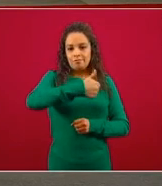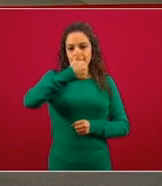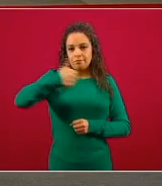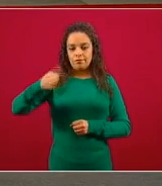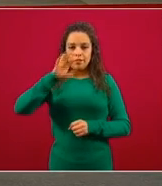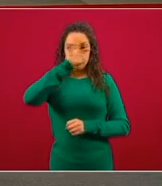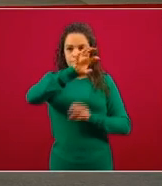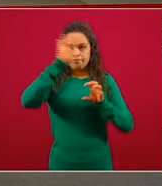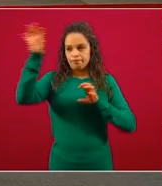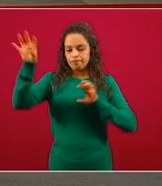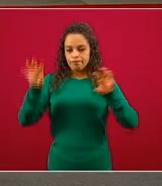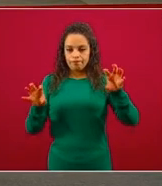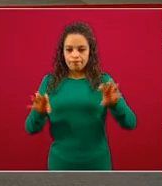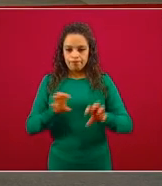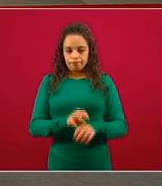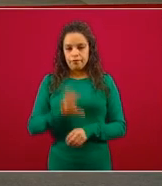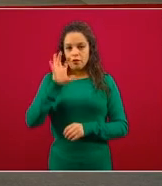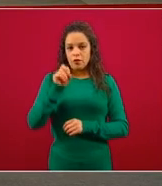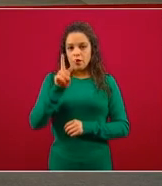This is